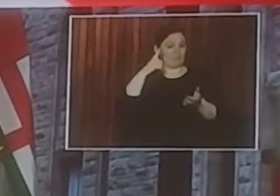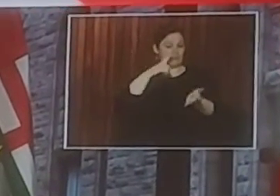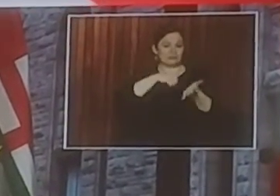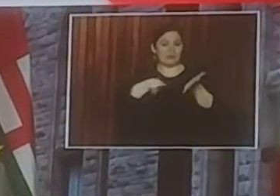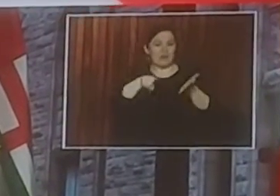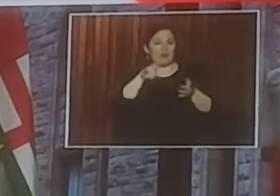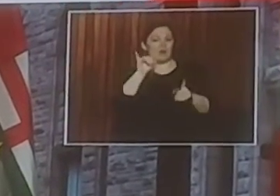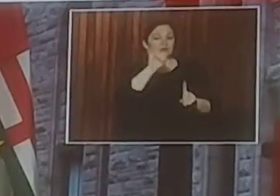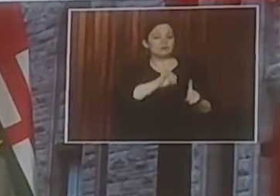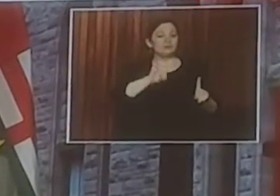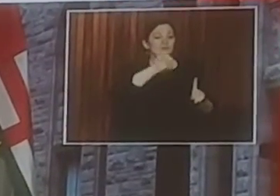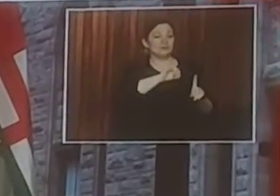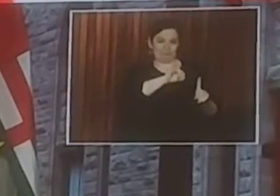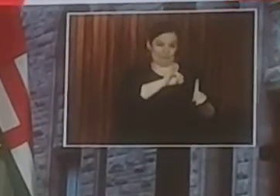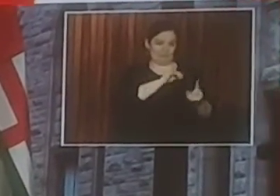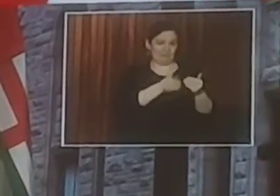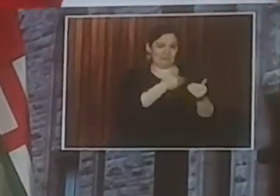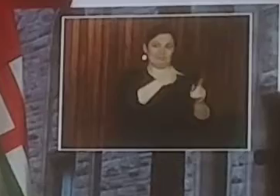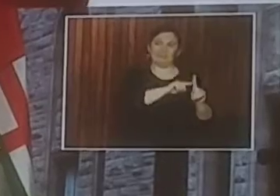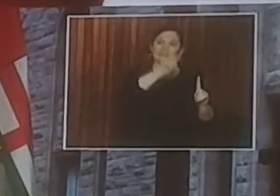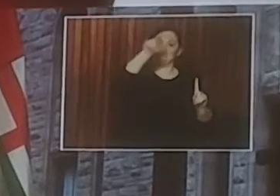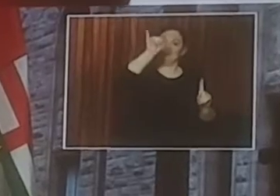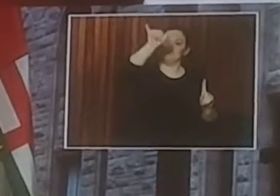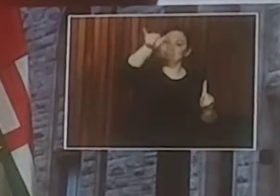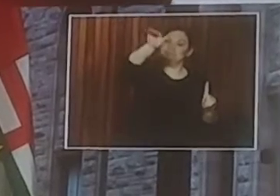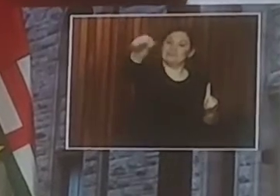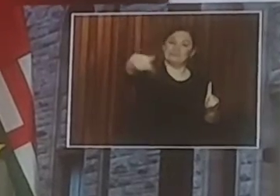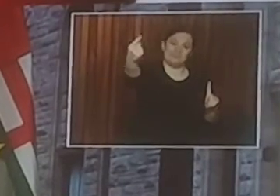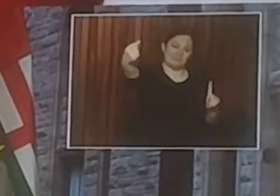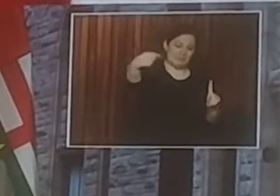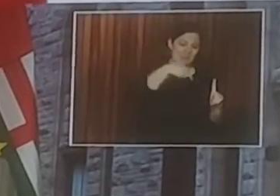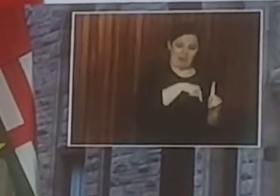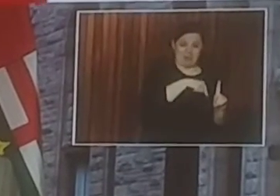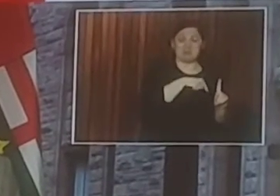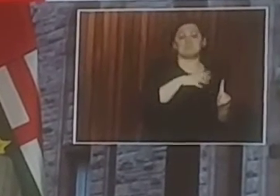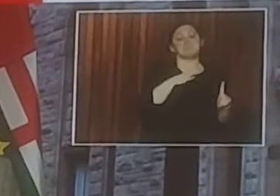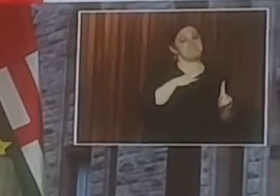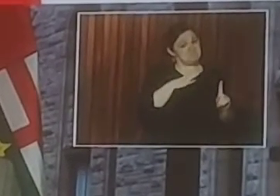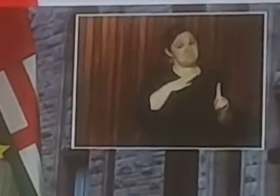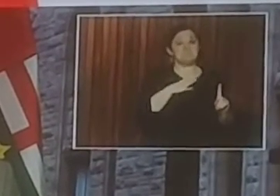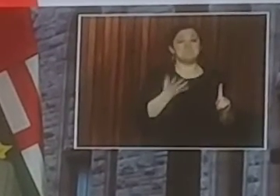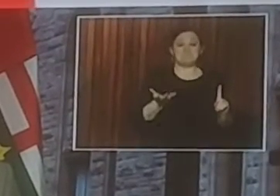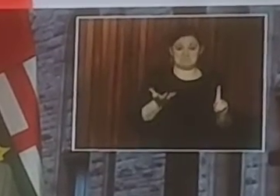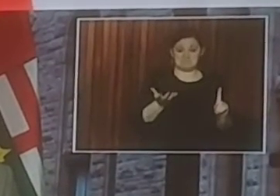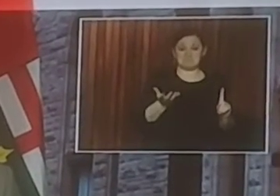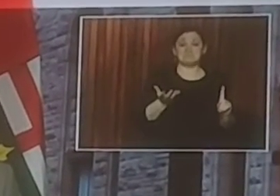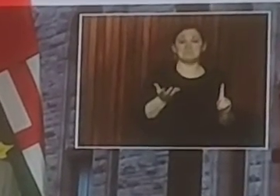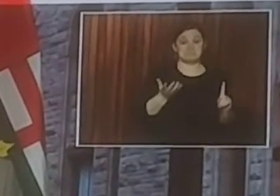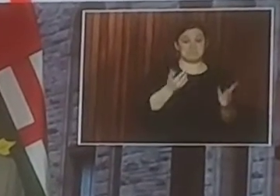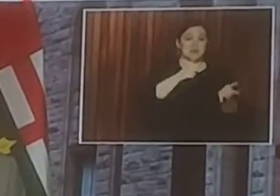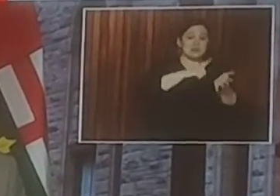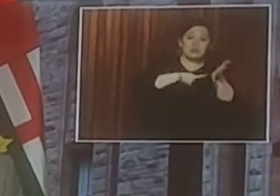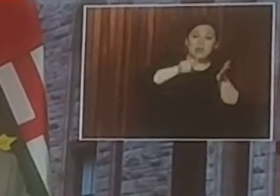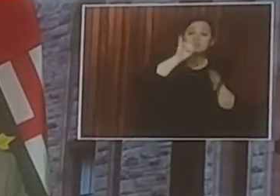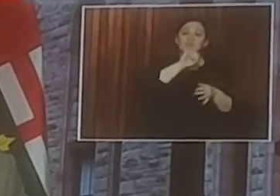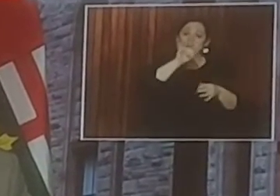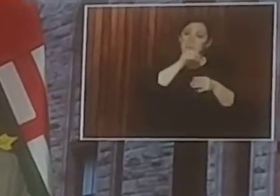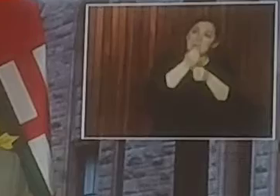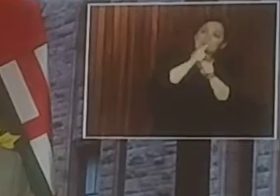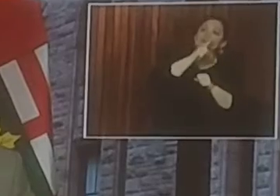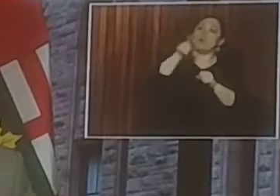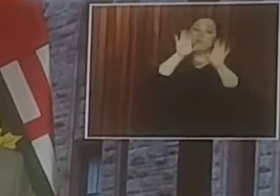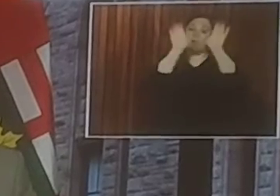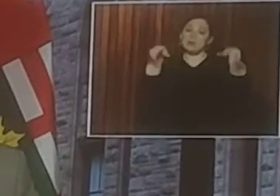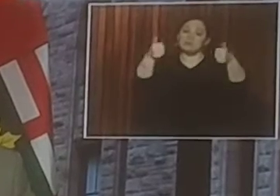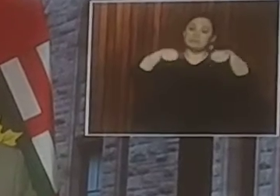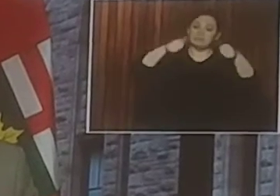That seems to be reasonable. That's an essential need you may have to do. You have to check with your insurance company so that you're not defaulting. At the same time, if you